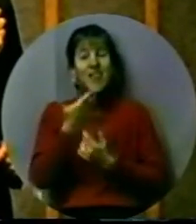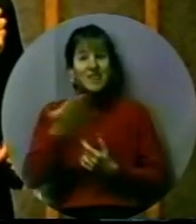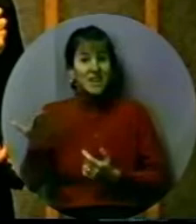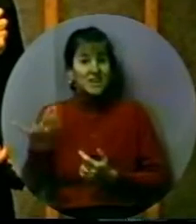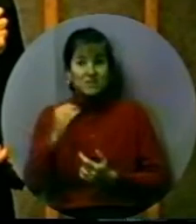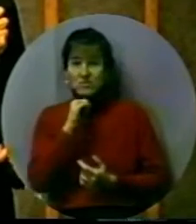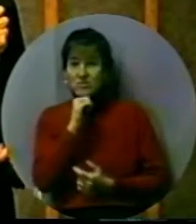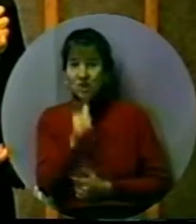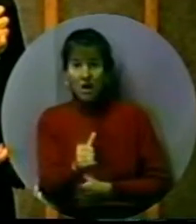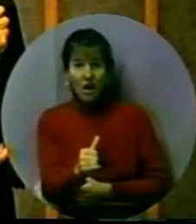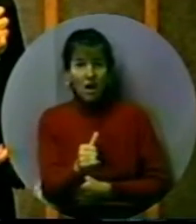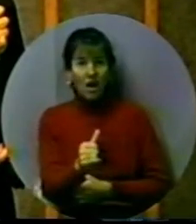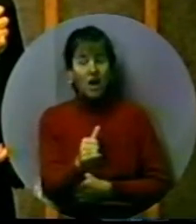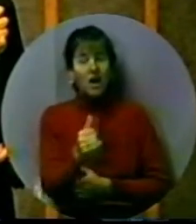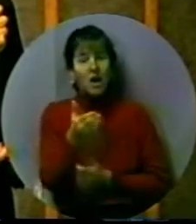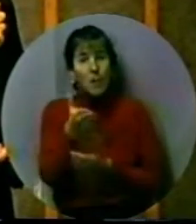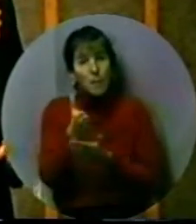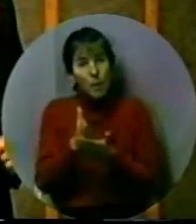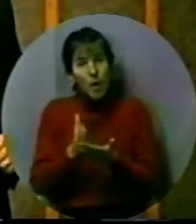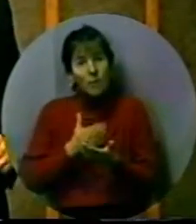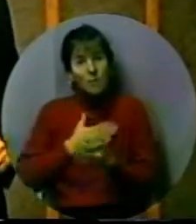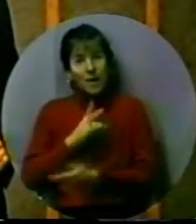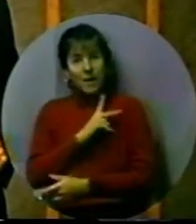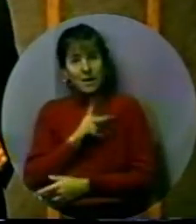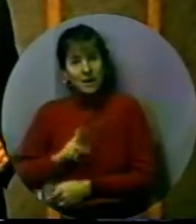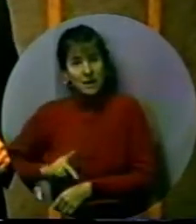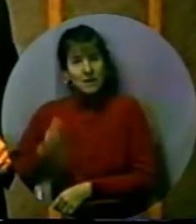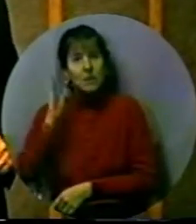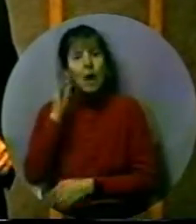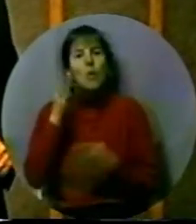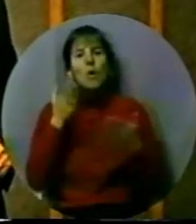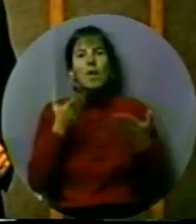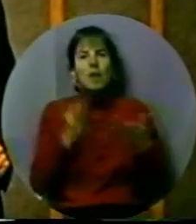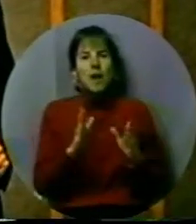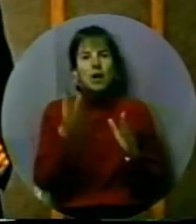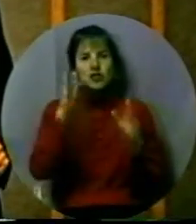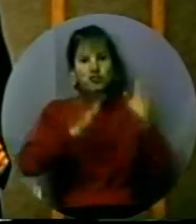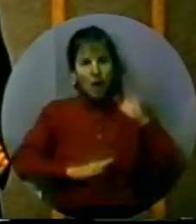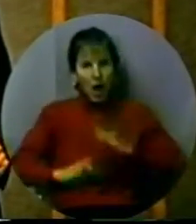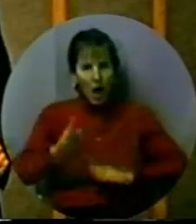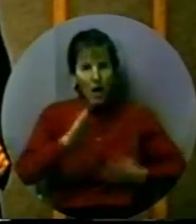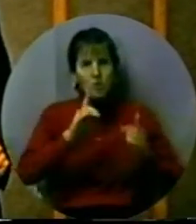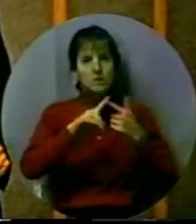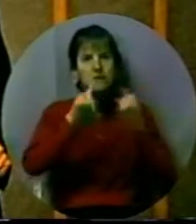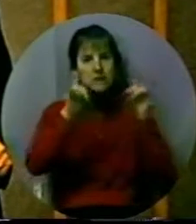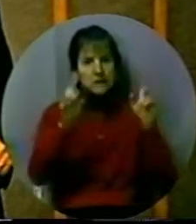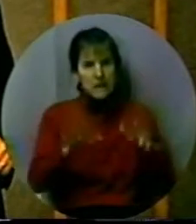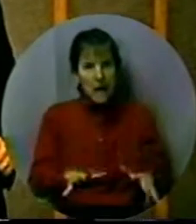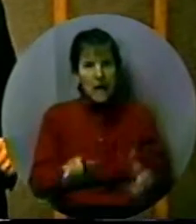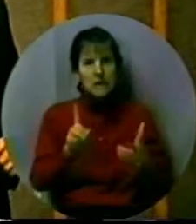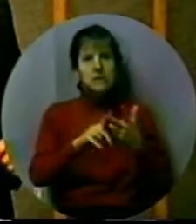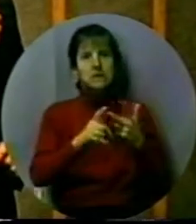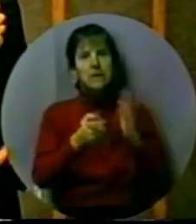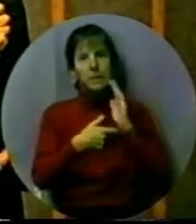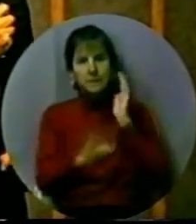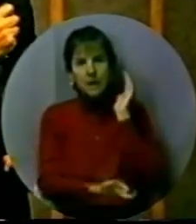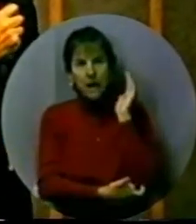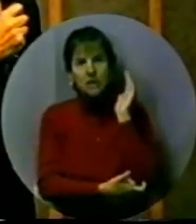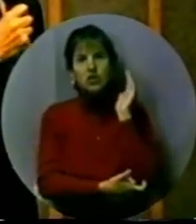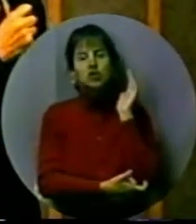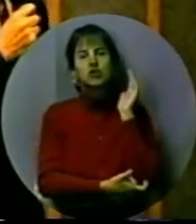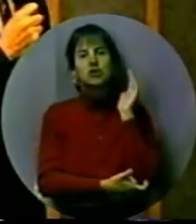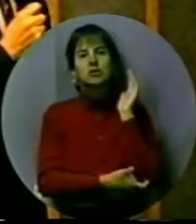are not a part of my kingdom, I'm going to let trials, testings, and